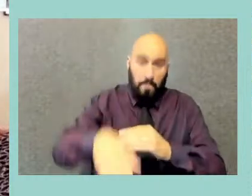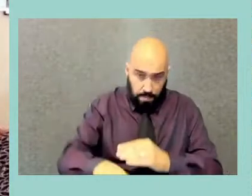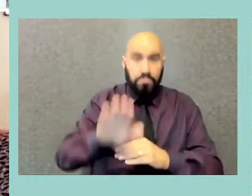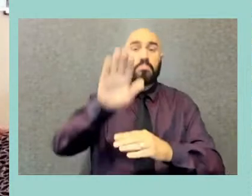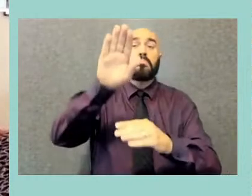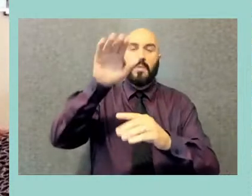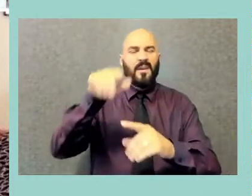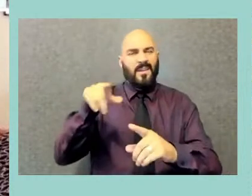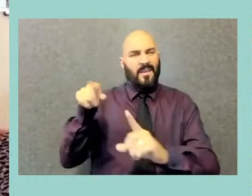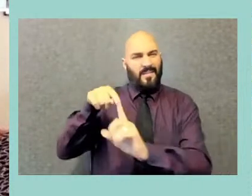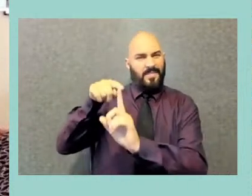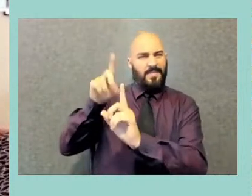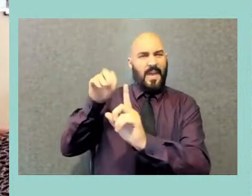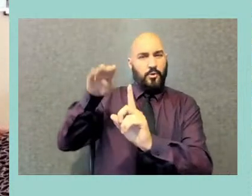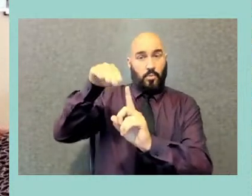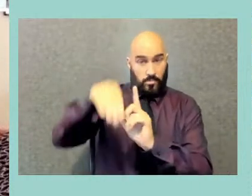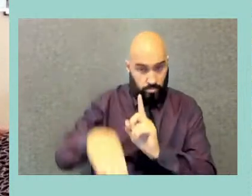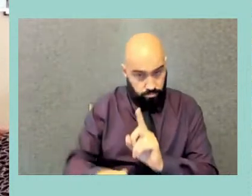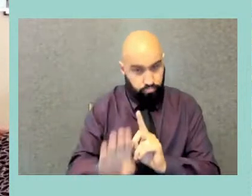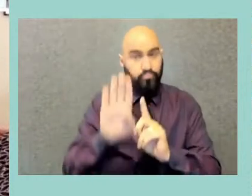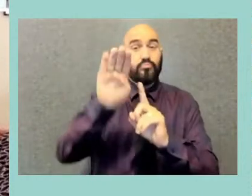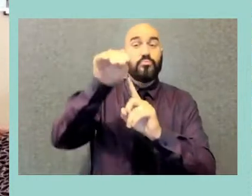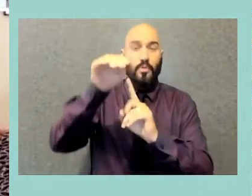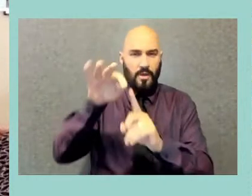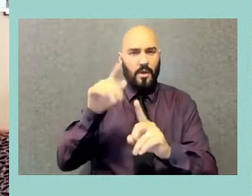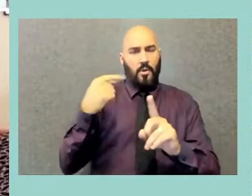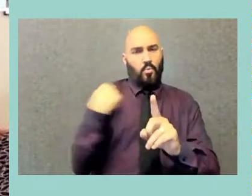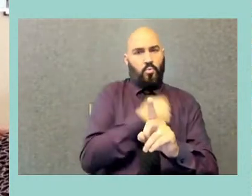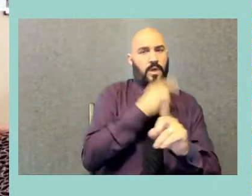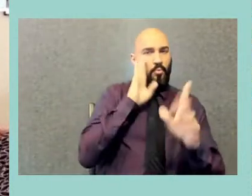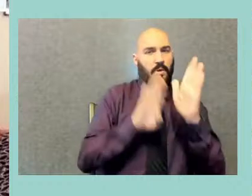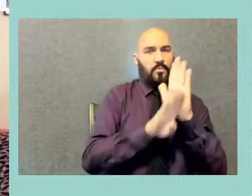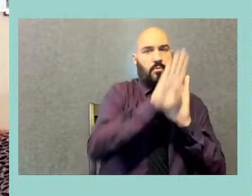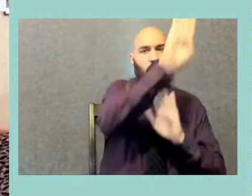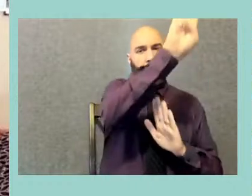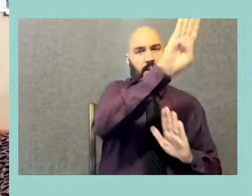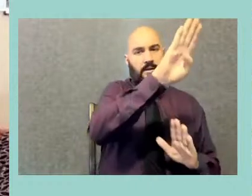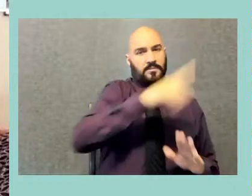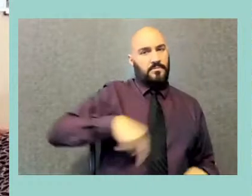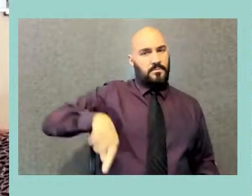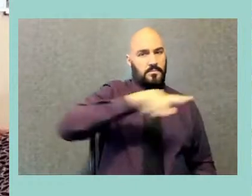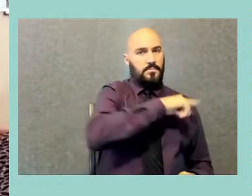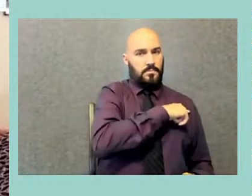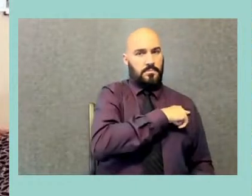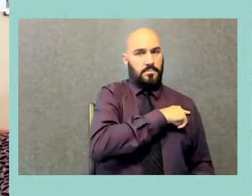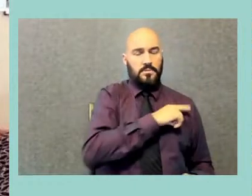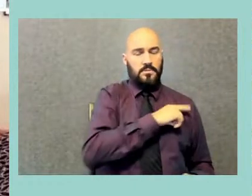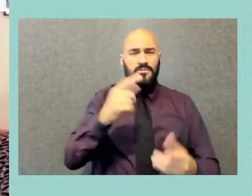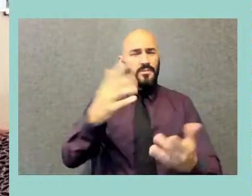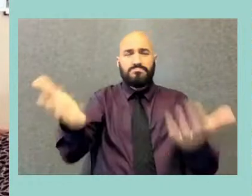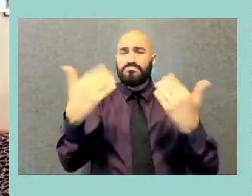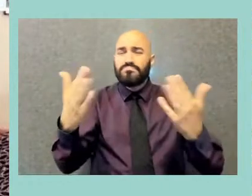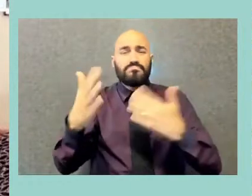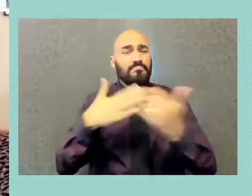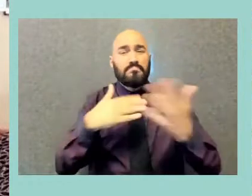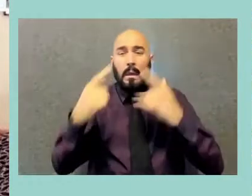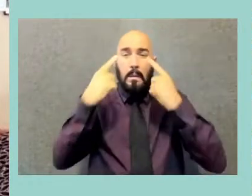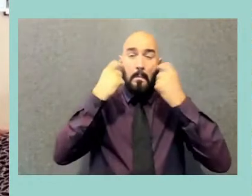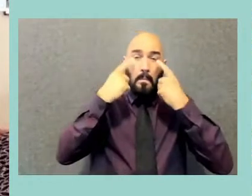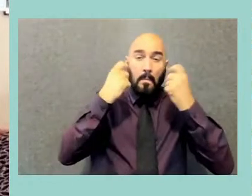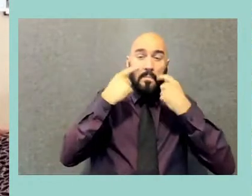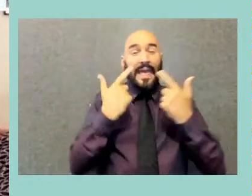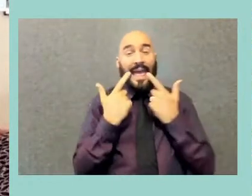rise. So come as you are, come with your tears and your laughter, your sorrows and your